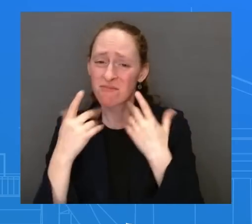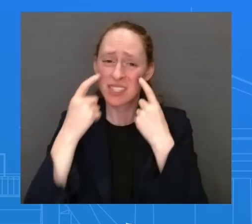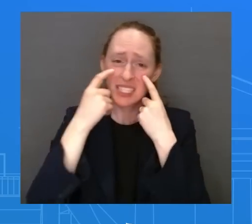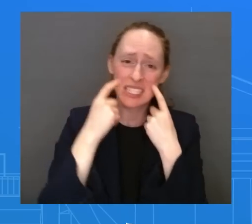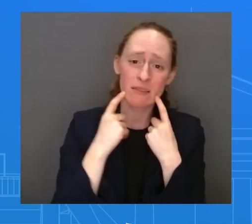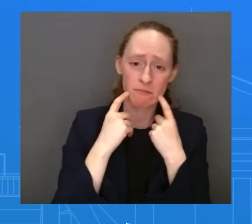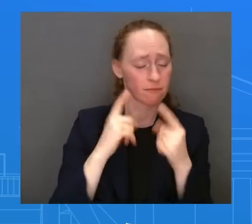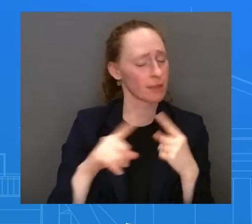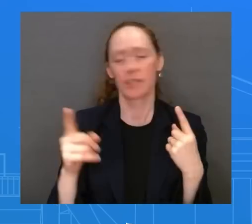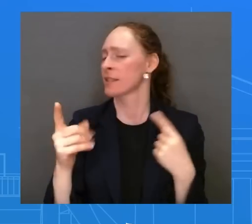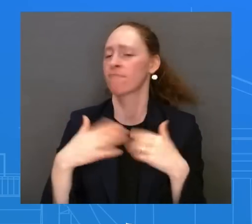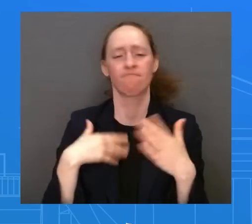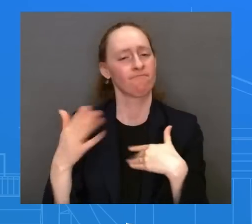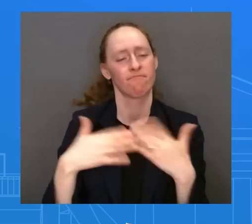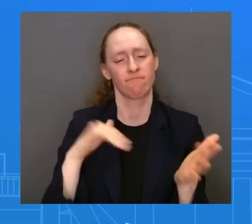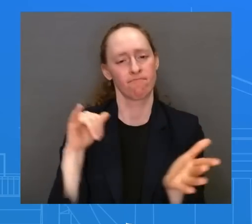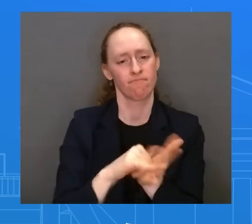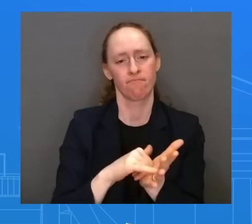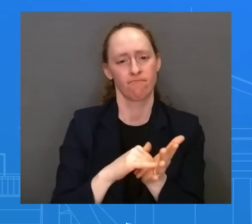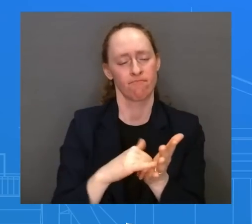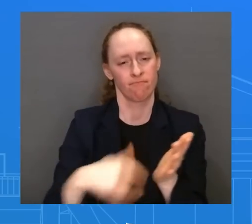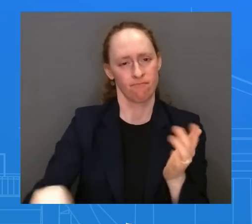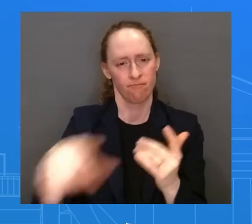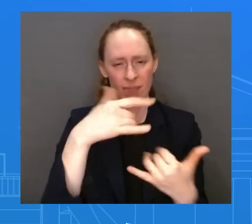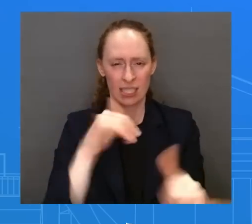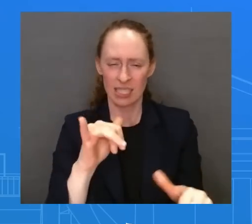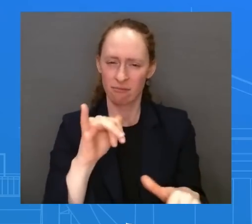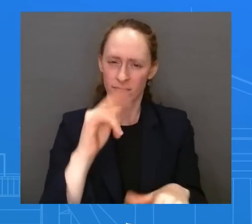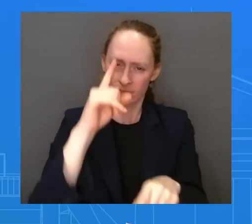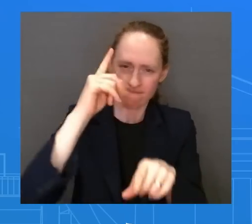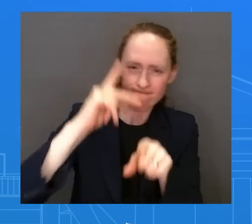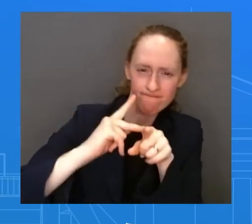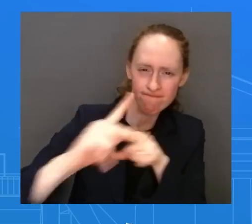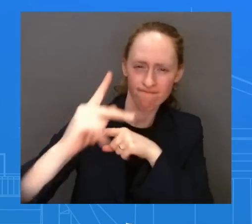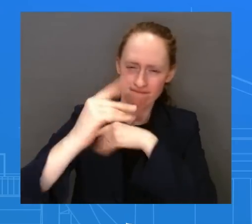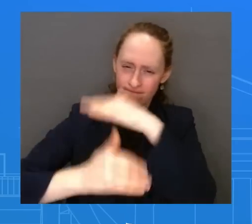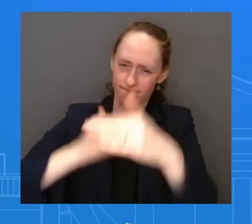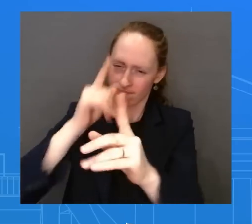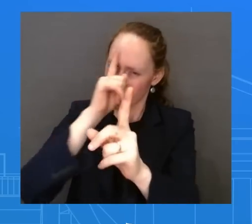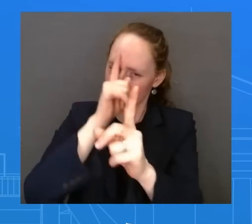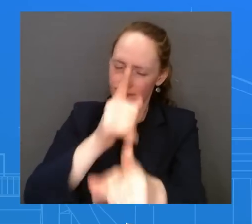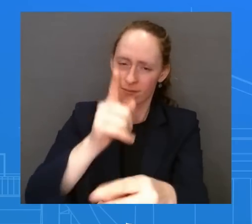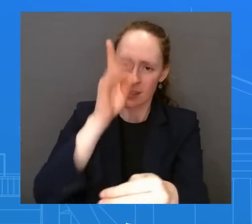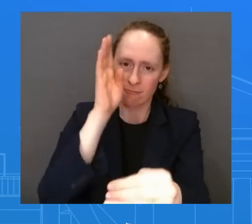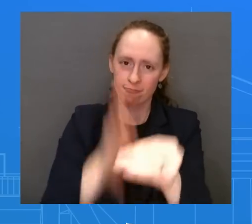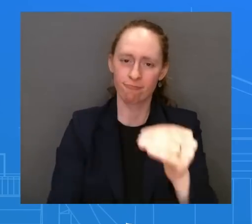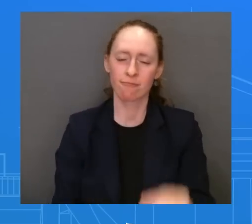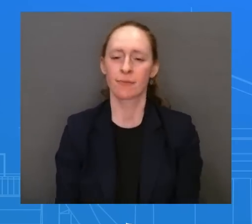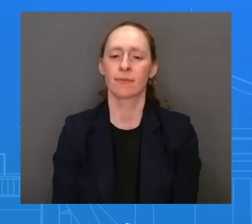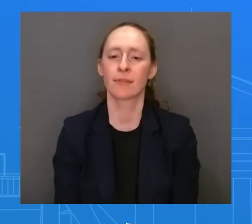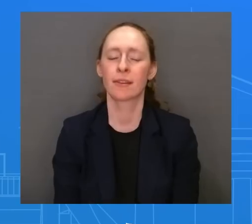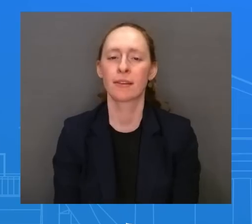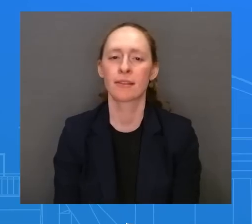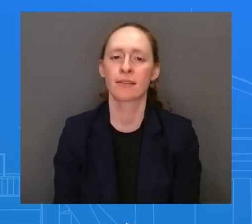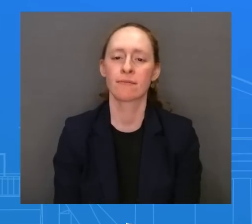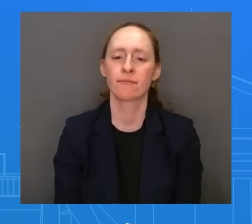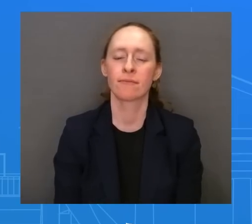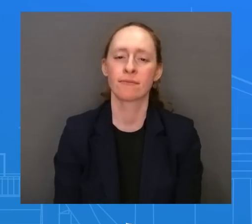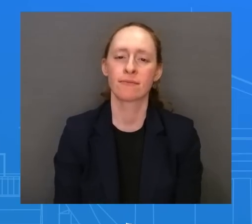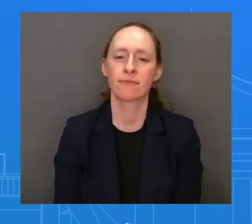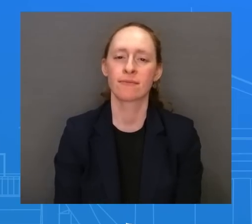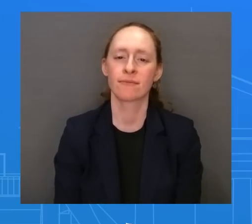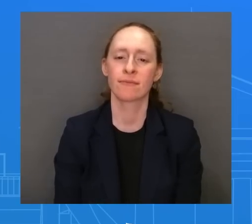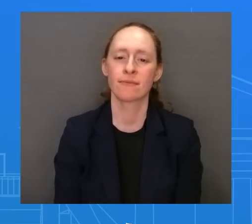over 20 years of war and in its final days these men and women saw things and did things and carry things